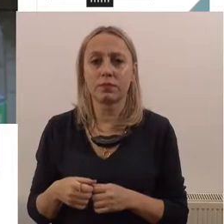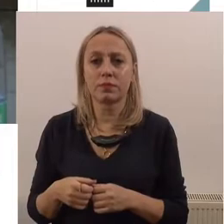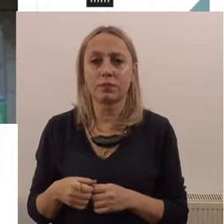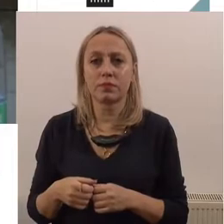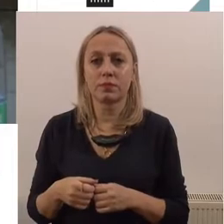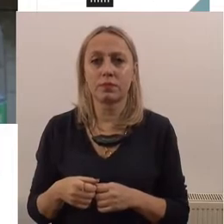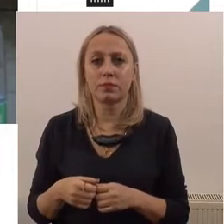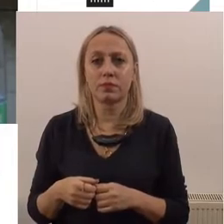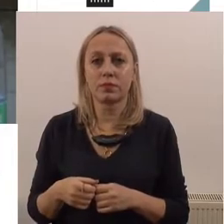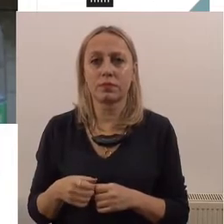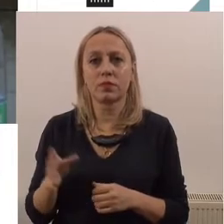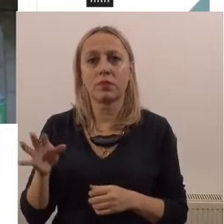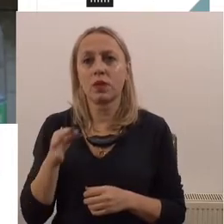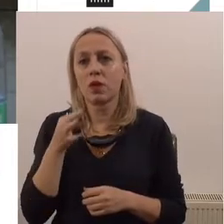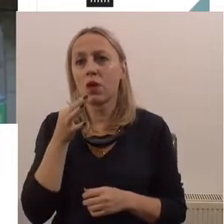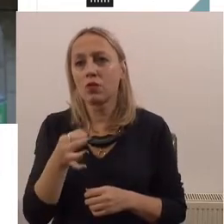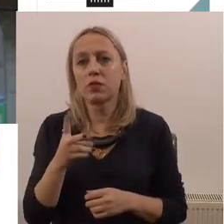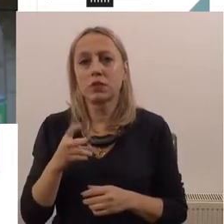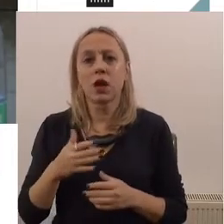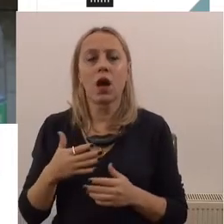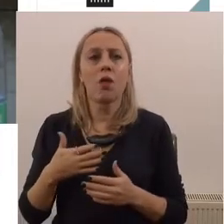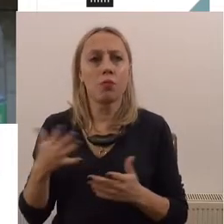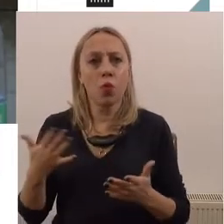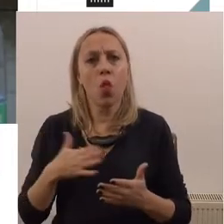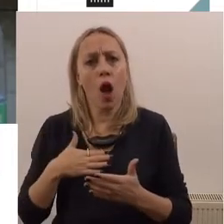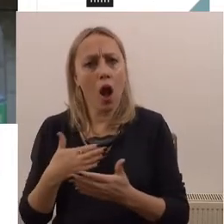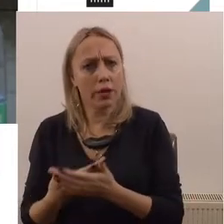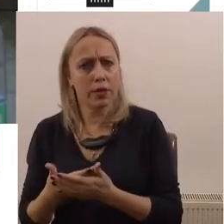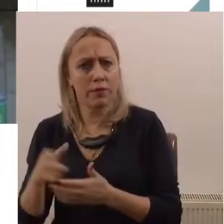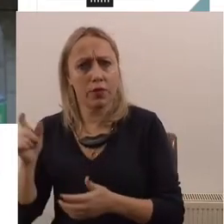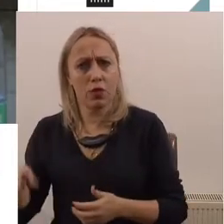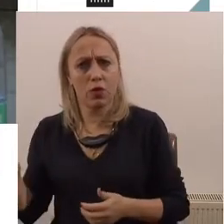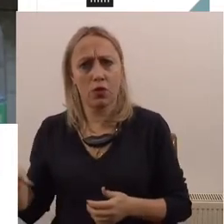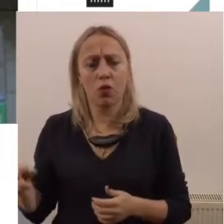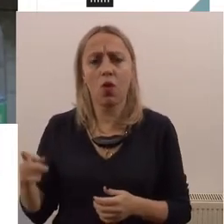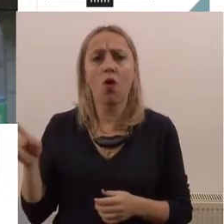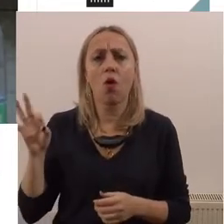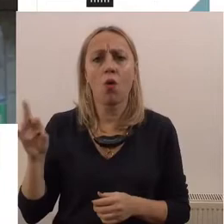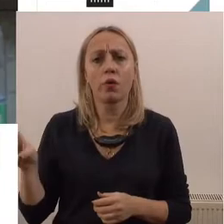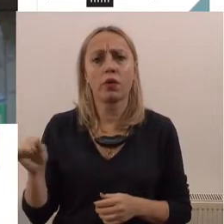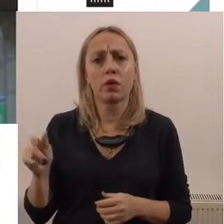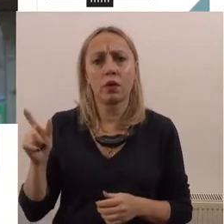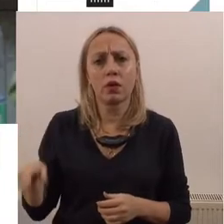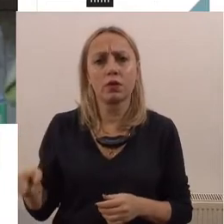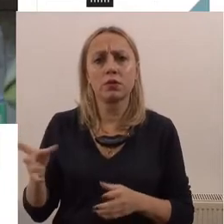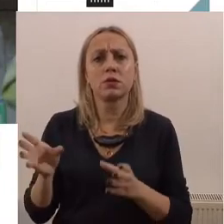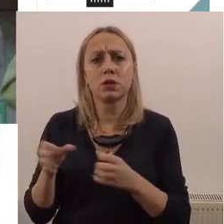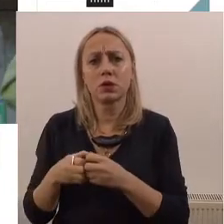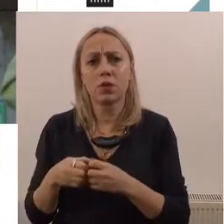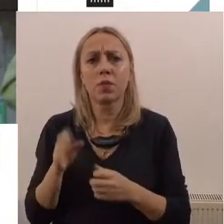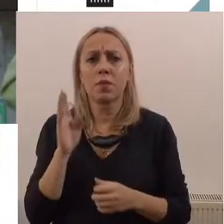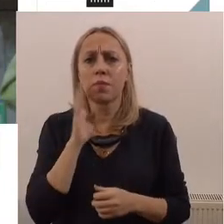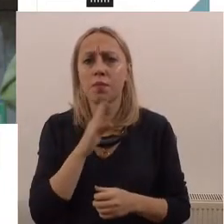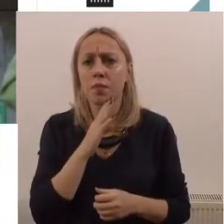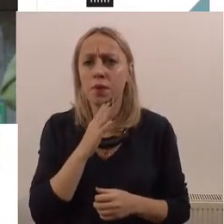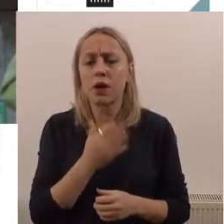So the local community of people with disabilities are very is very active. So people are very